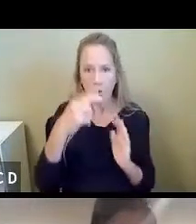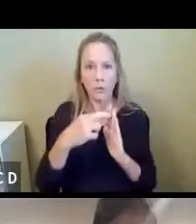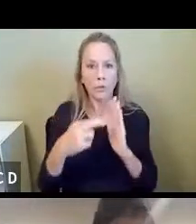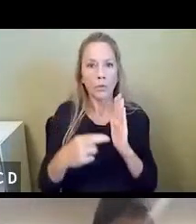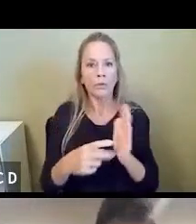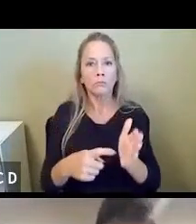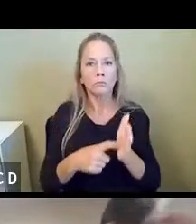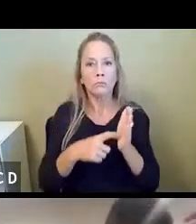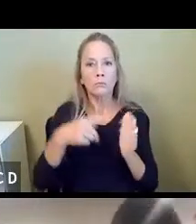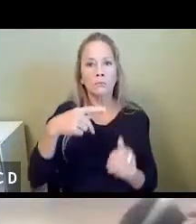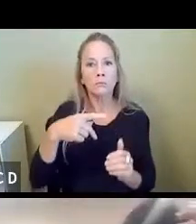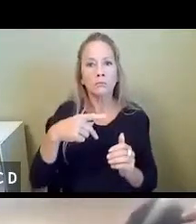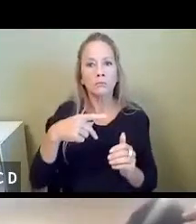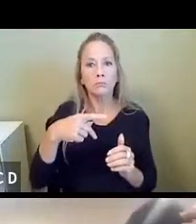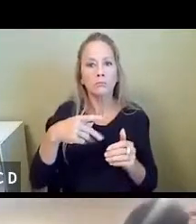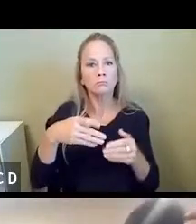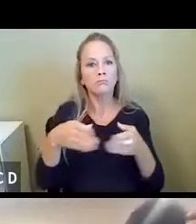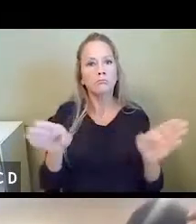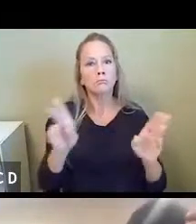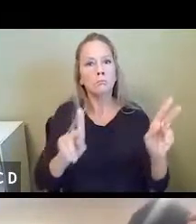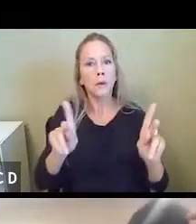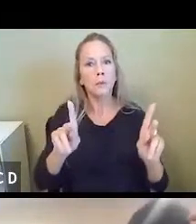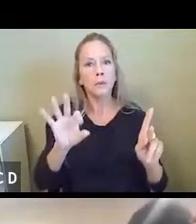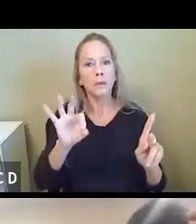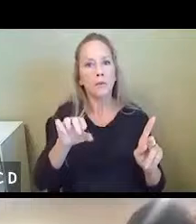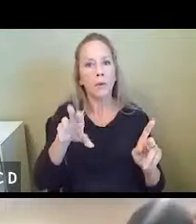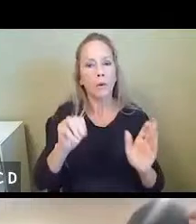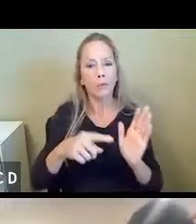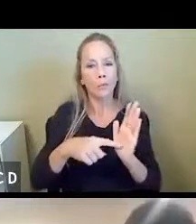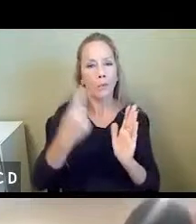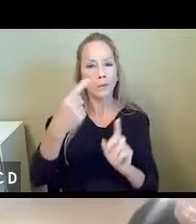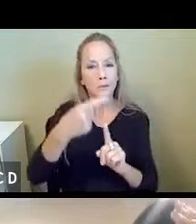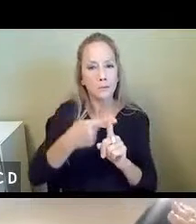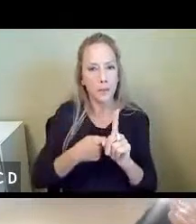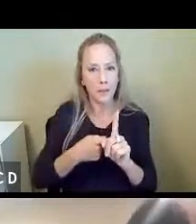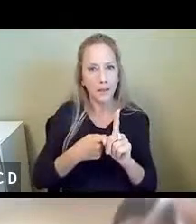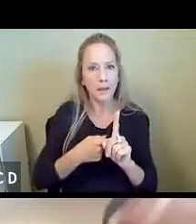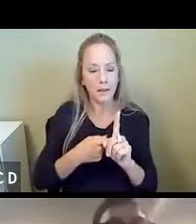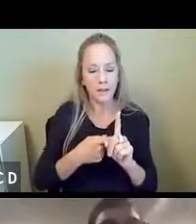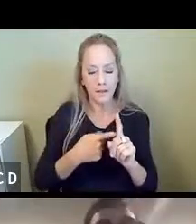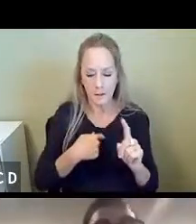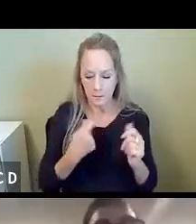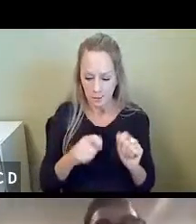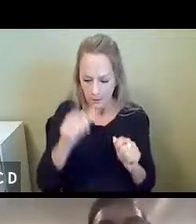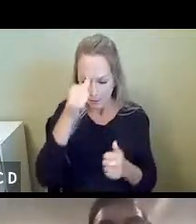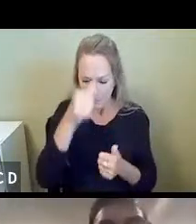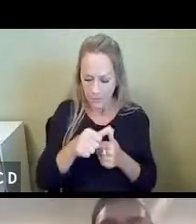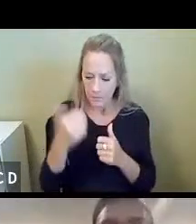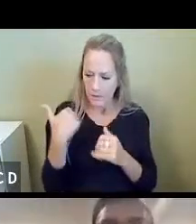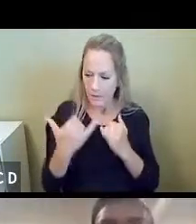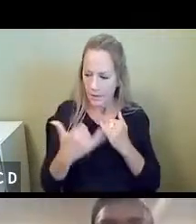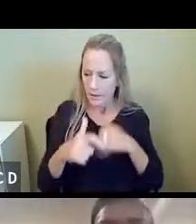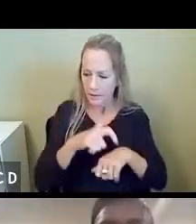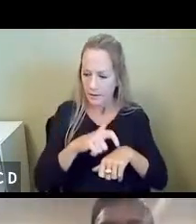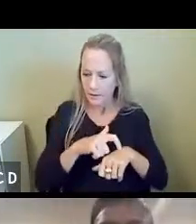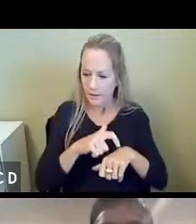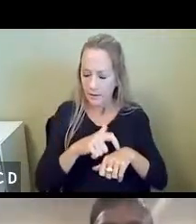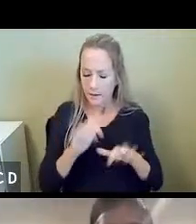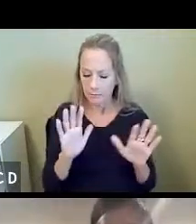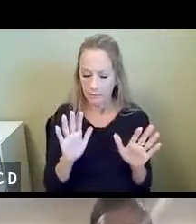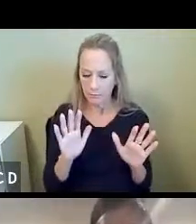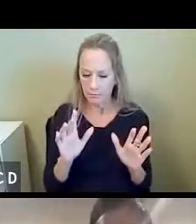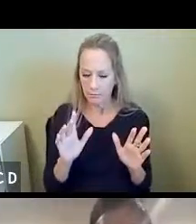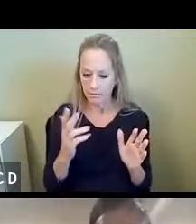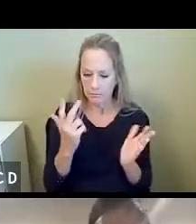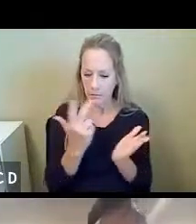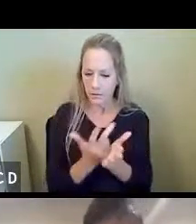a public forum once a month. And I'm trying to remember when our last one was. These all blend together, but I think it was